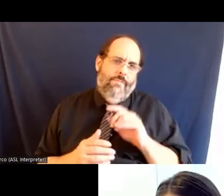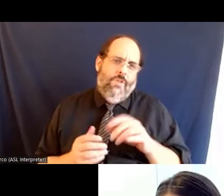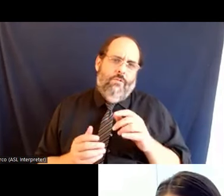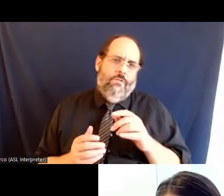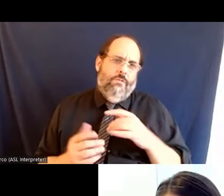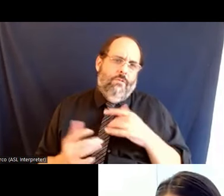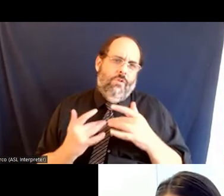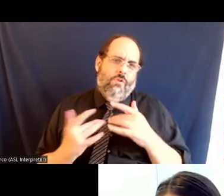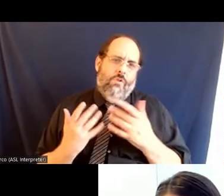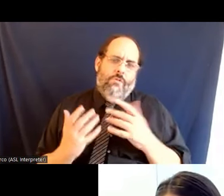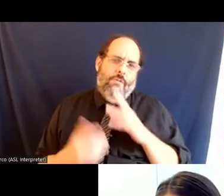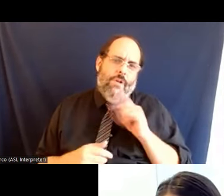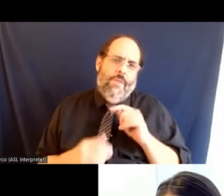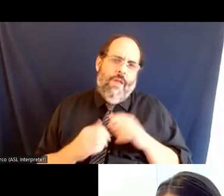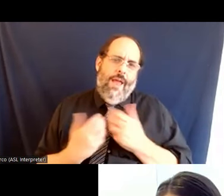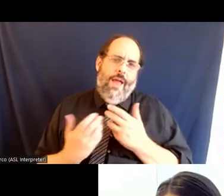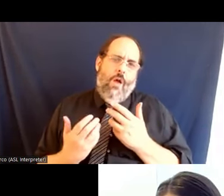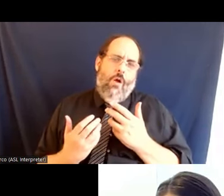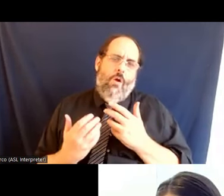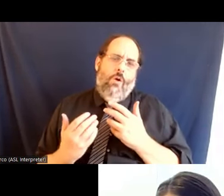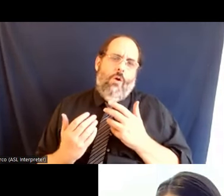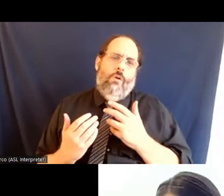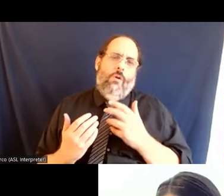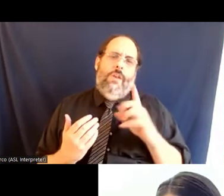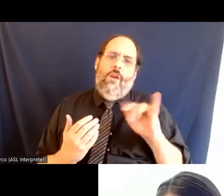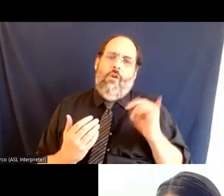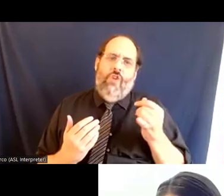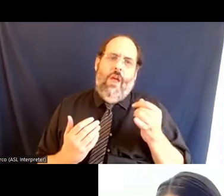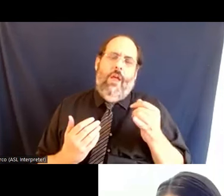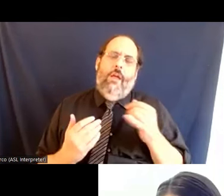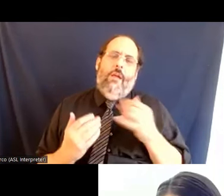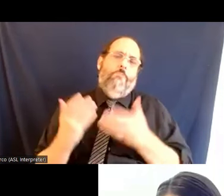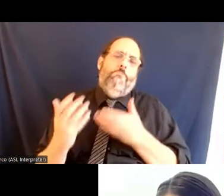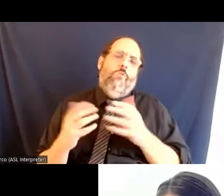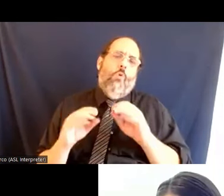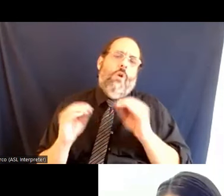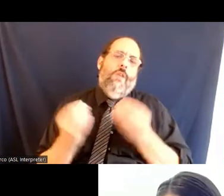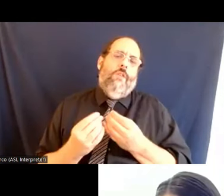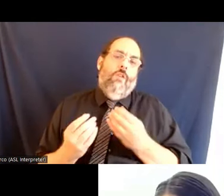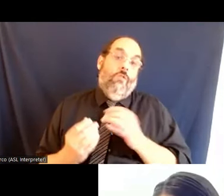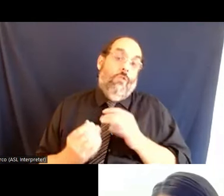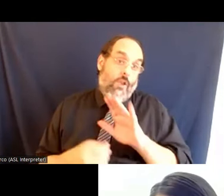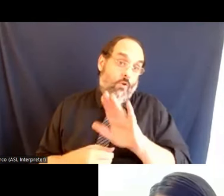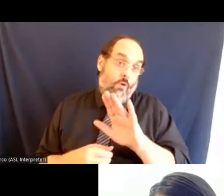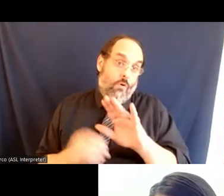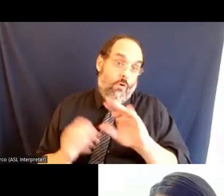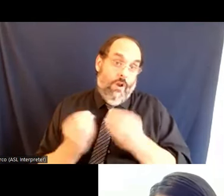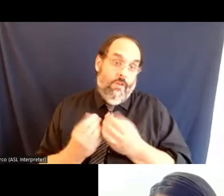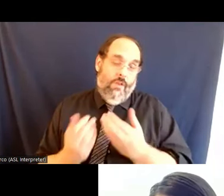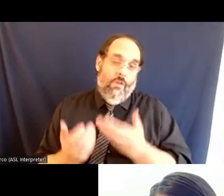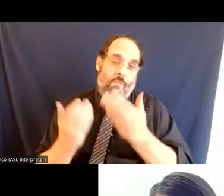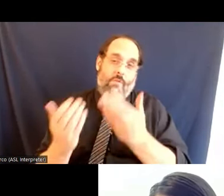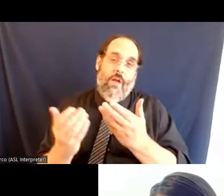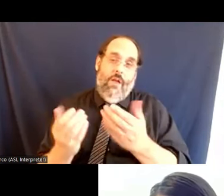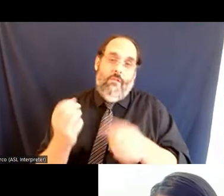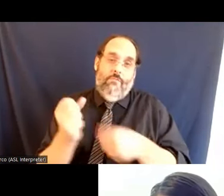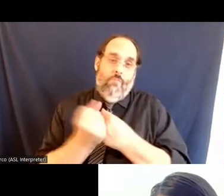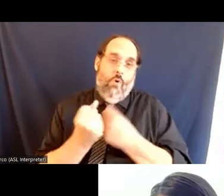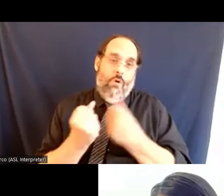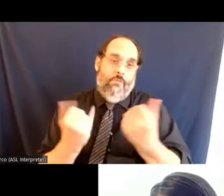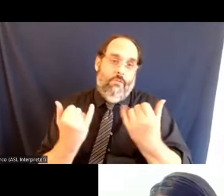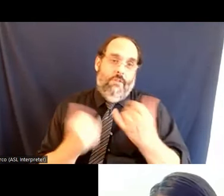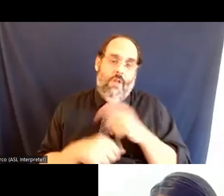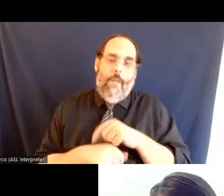talk about how the Justice Department can work with organizations like yours to provide assistance in this